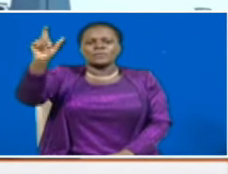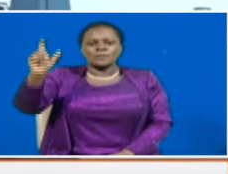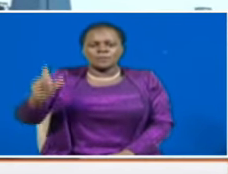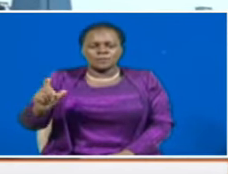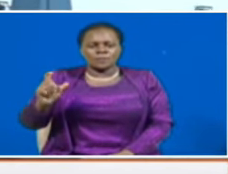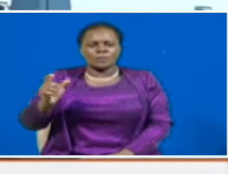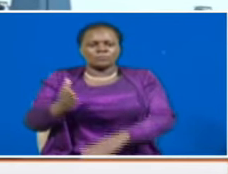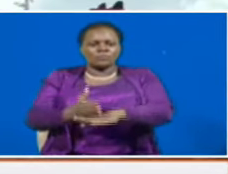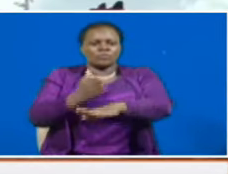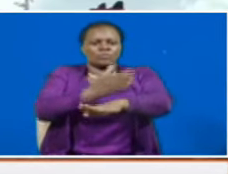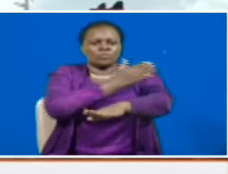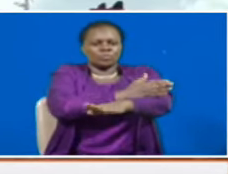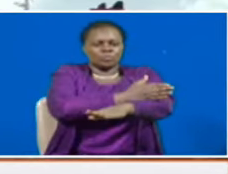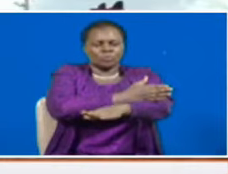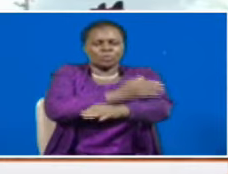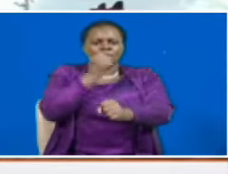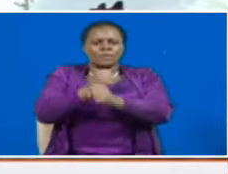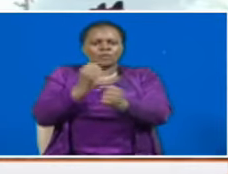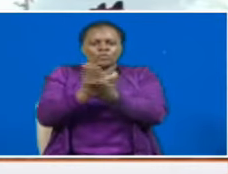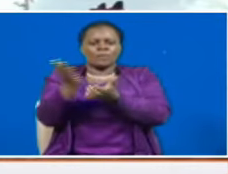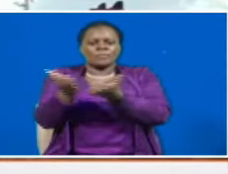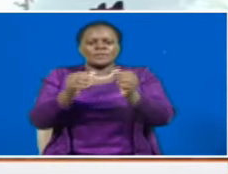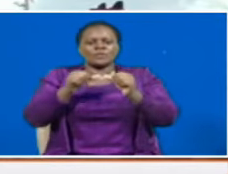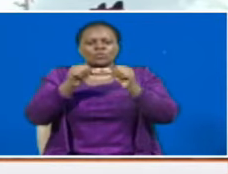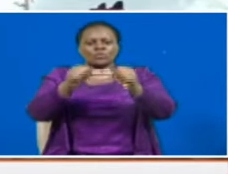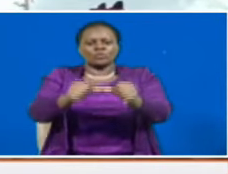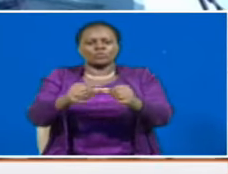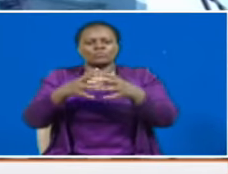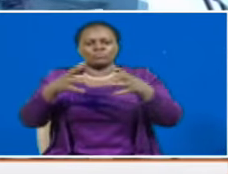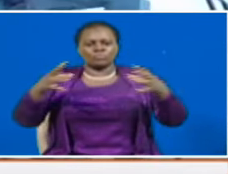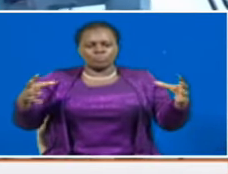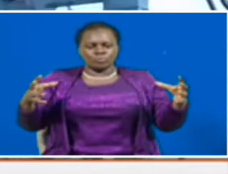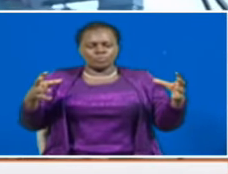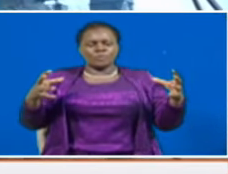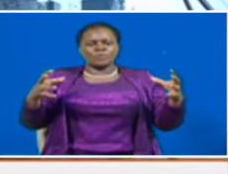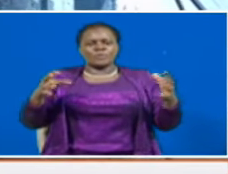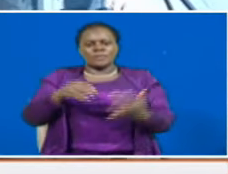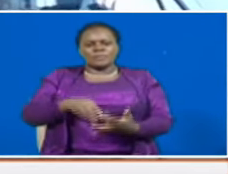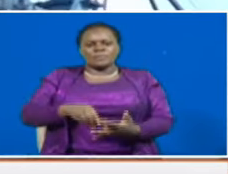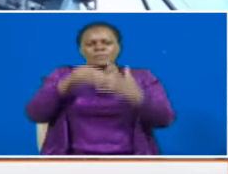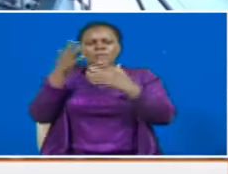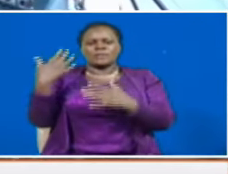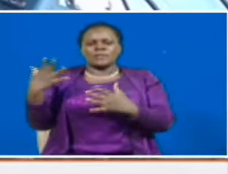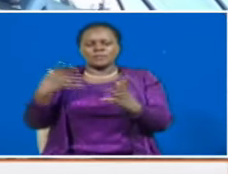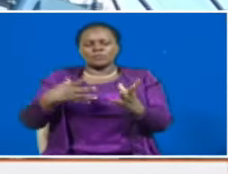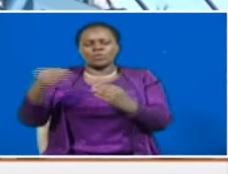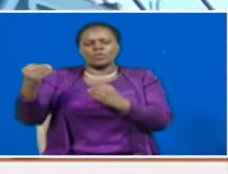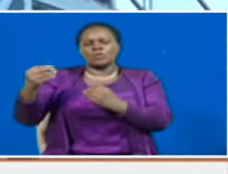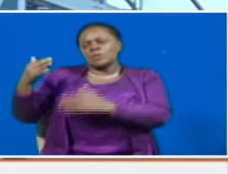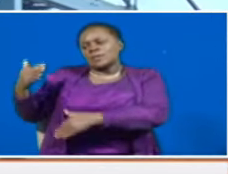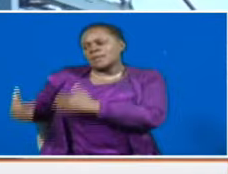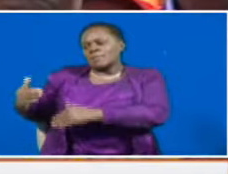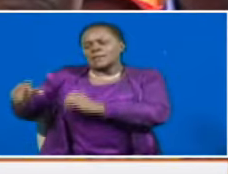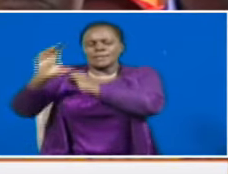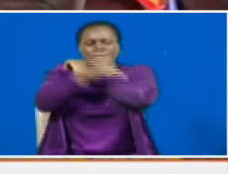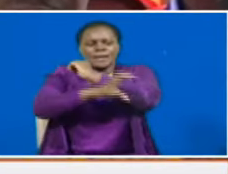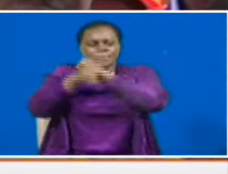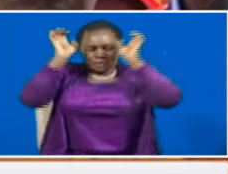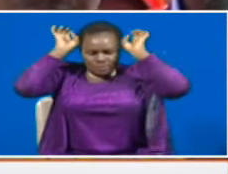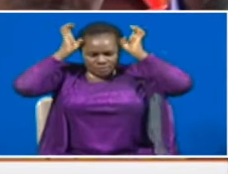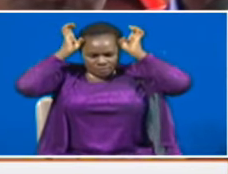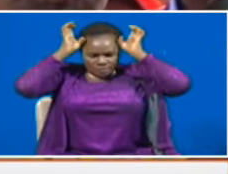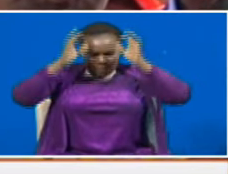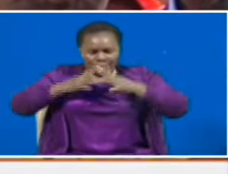has been heightened to ensure that business continues to grow even faster, especially goods going to neighboring country of Ethiopia. As a